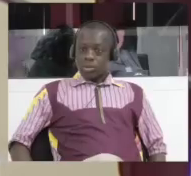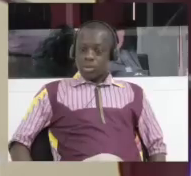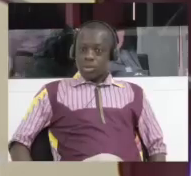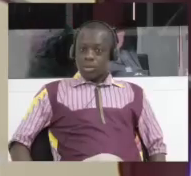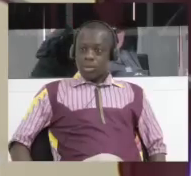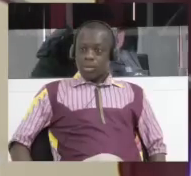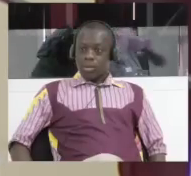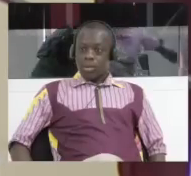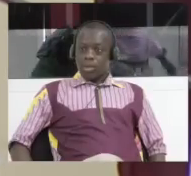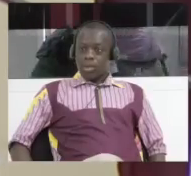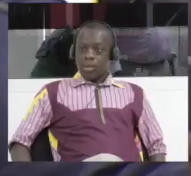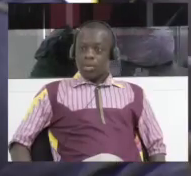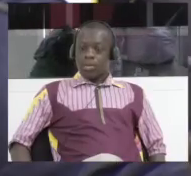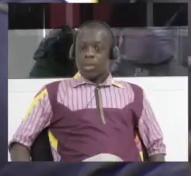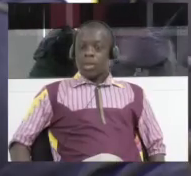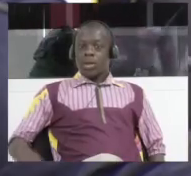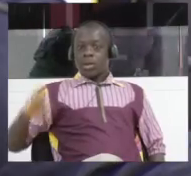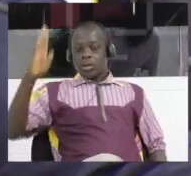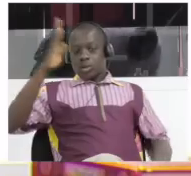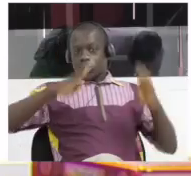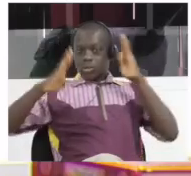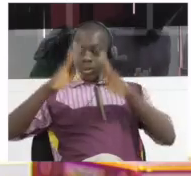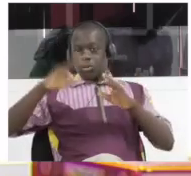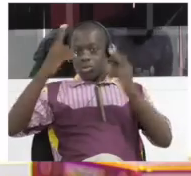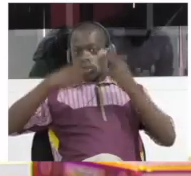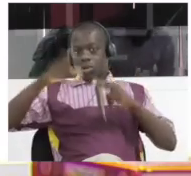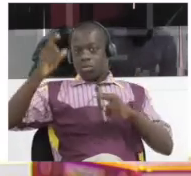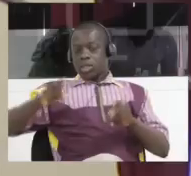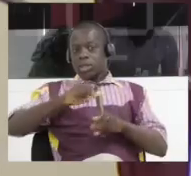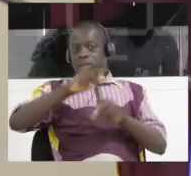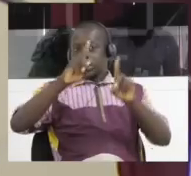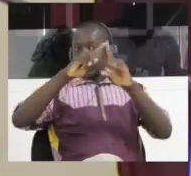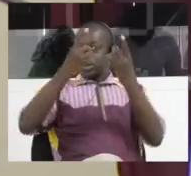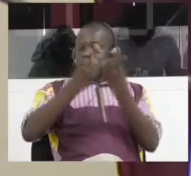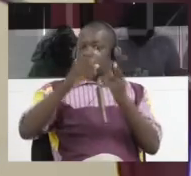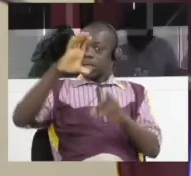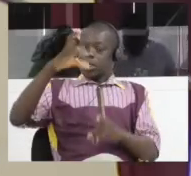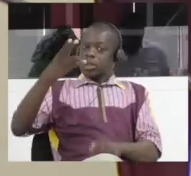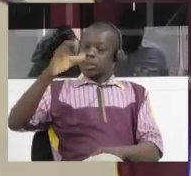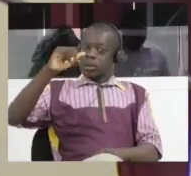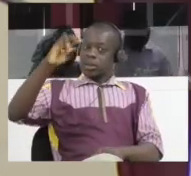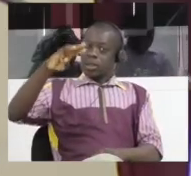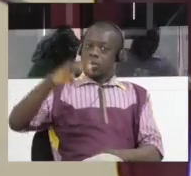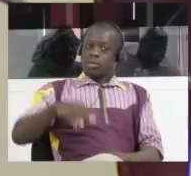Thank you very much, Council, for that, and thank you, General Cham. General, when you